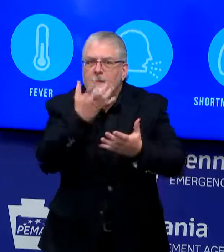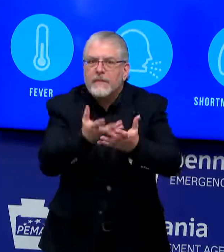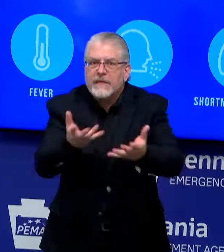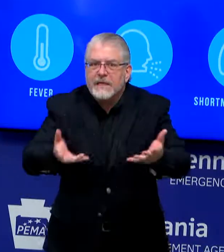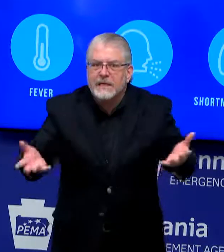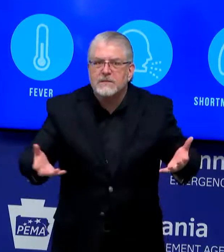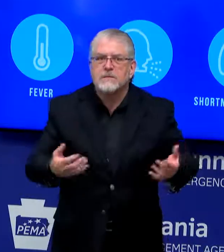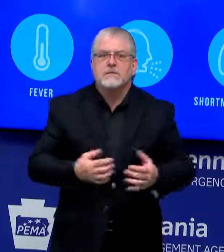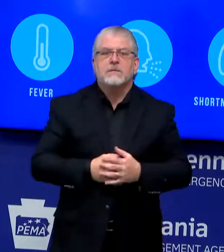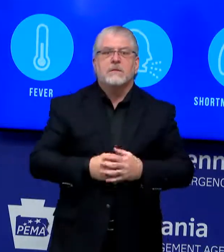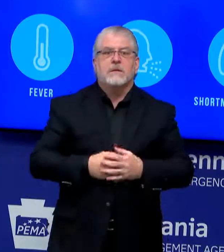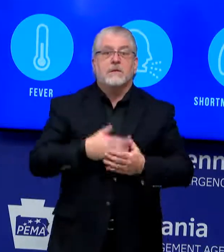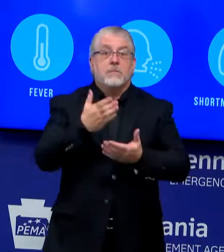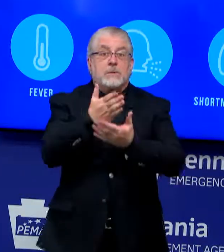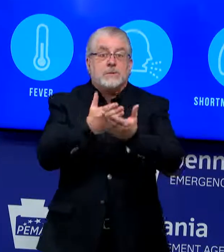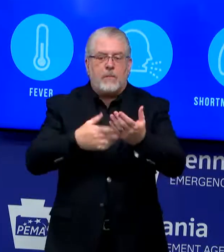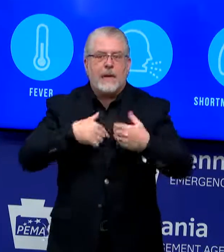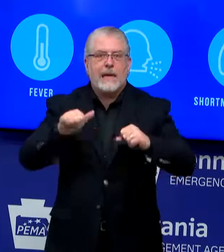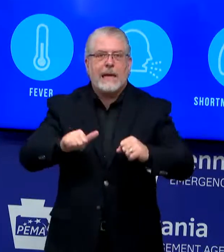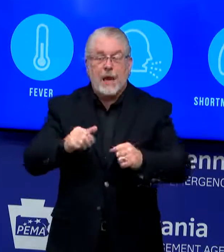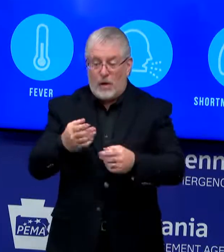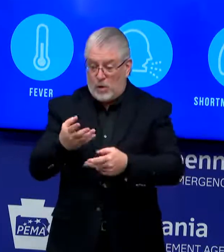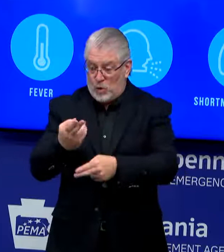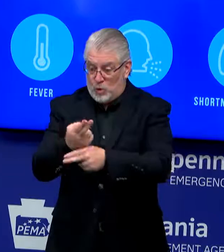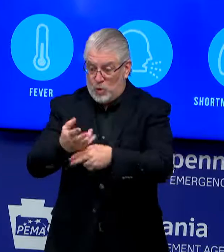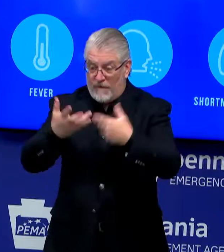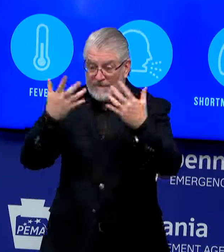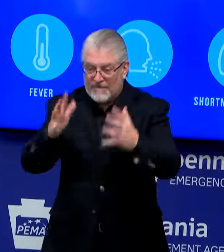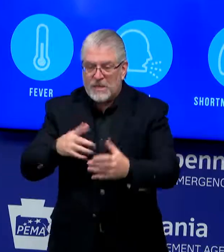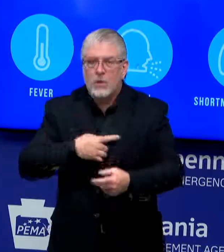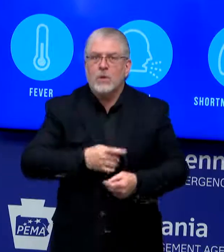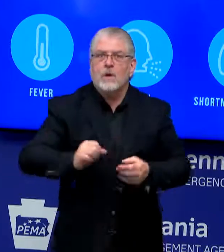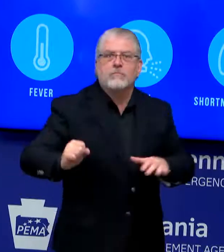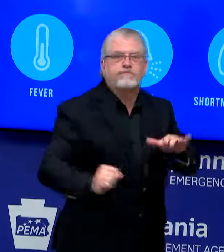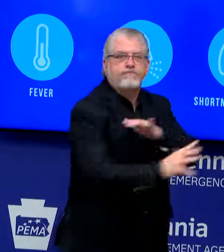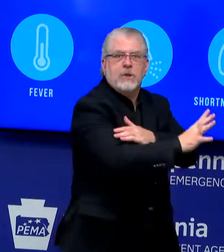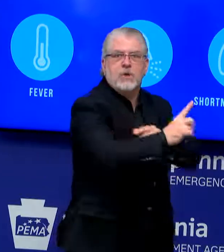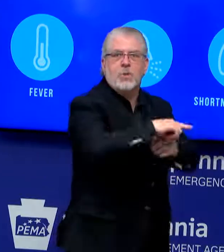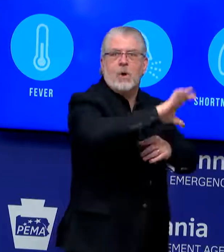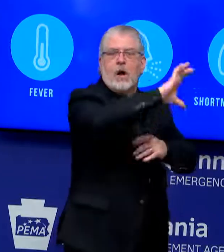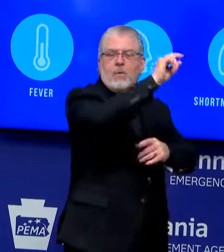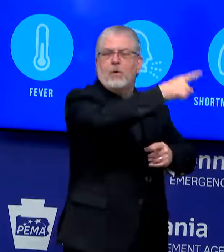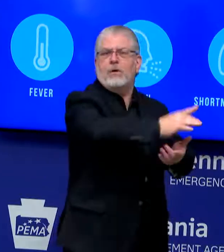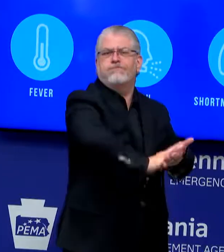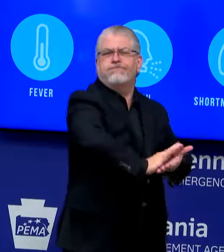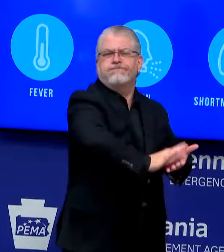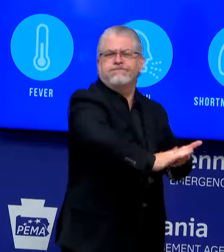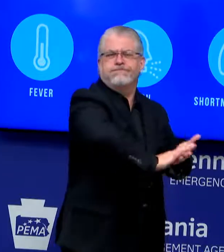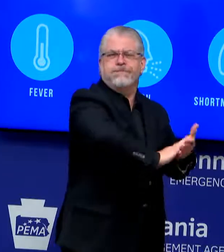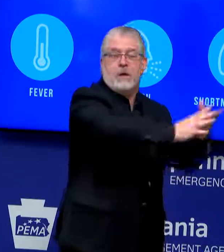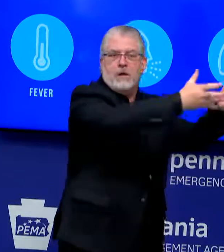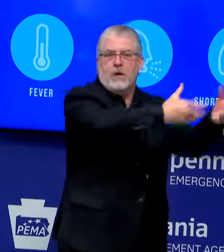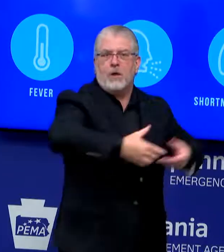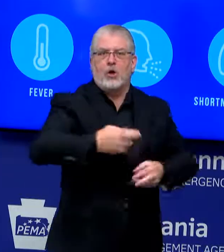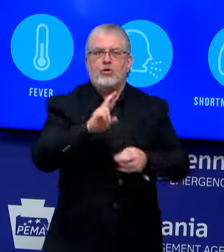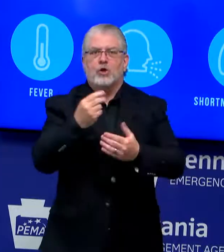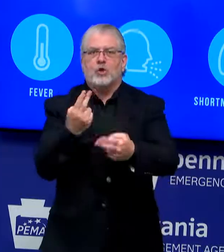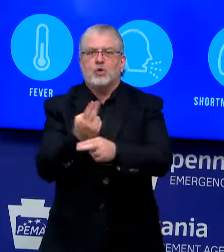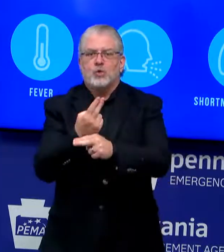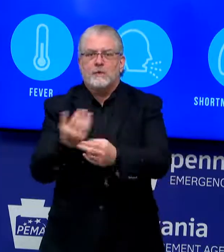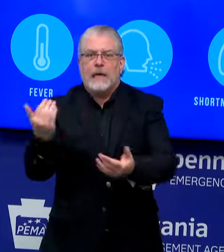the resources to hospitals and healthcare providers that they need to take care of patients with this dangerous